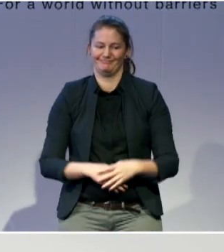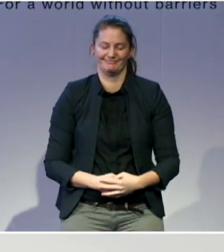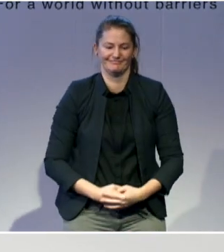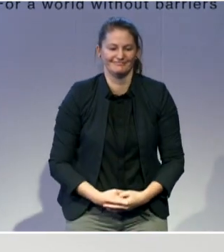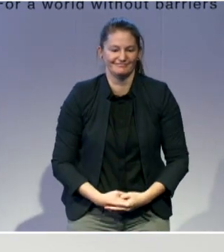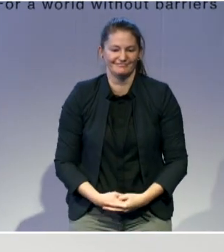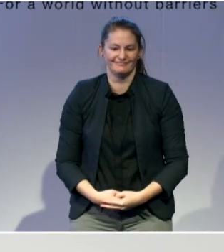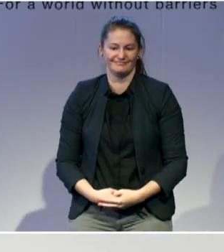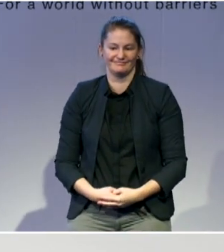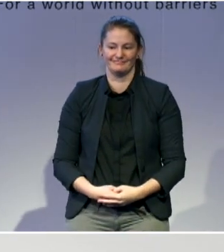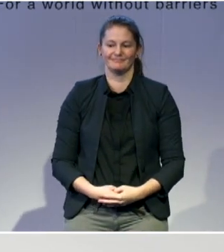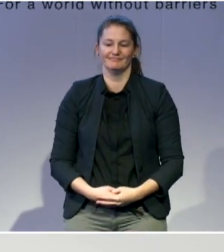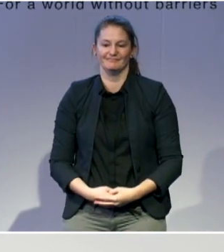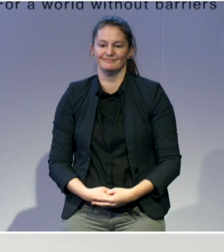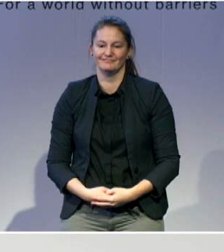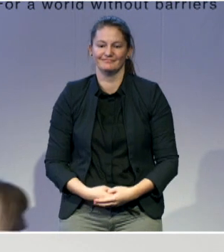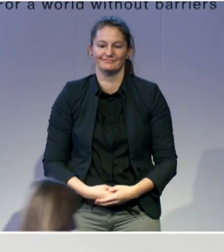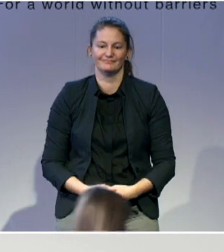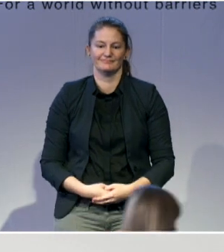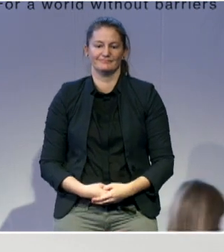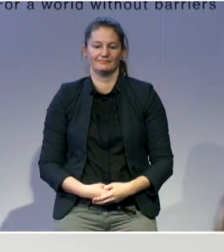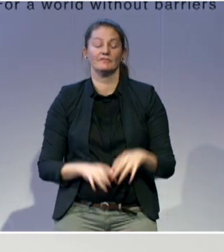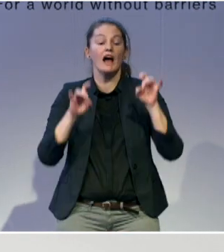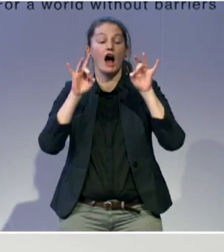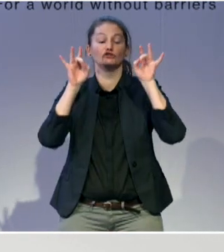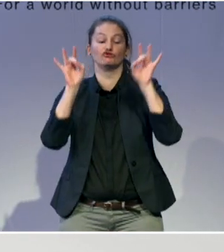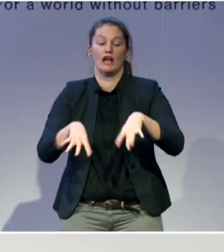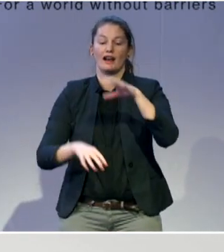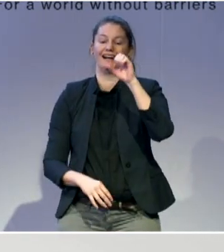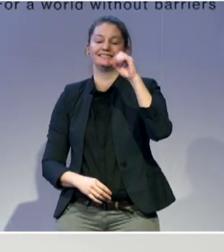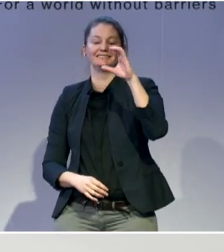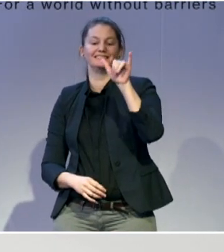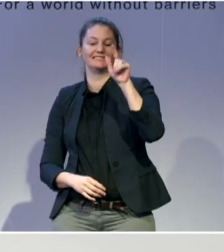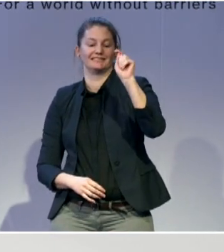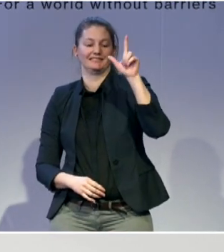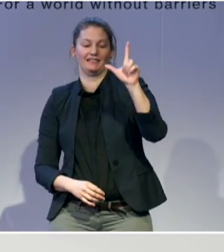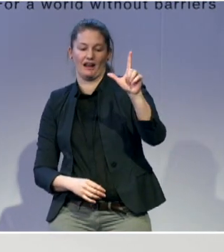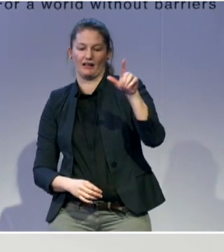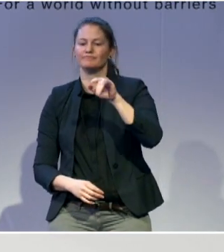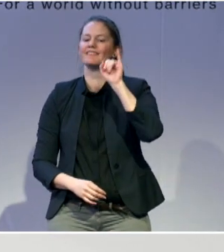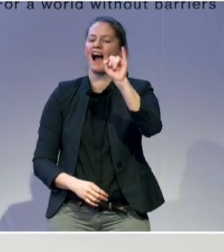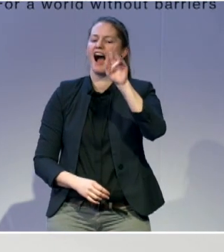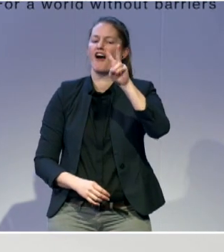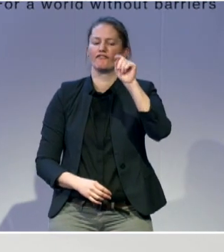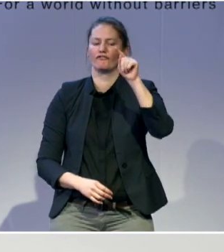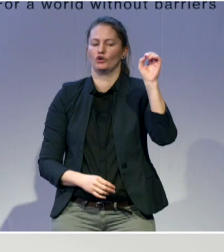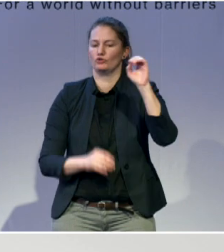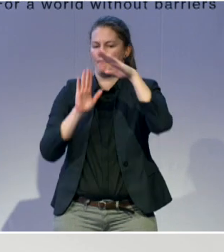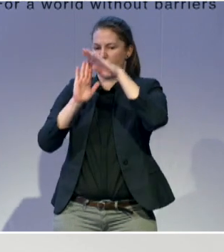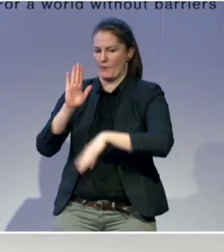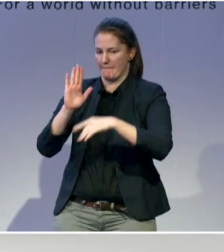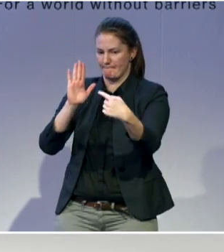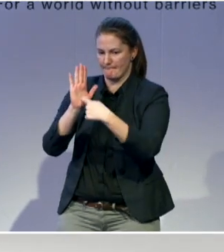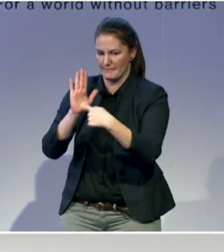Congratulations to Essl and its iVote program from Australia. iVote is a system that allows